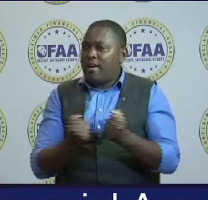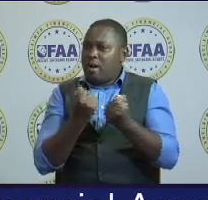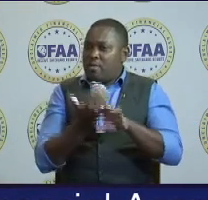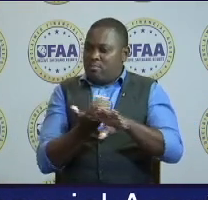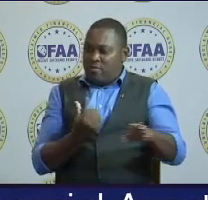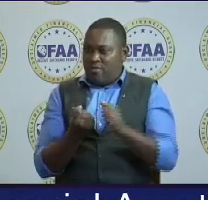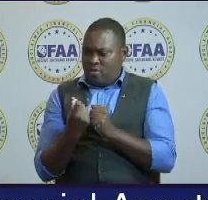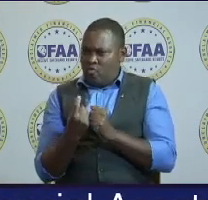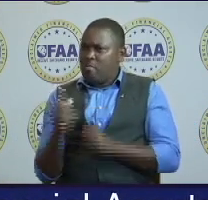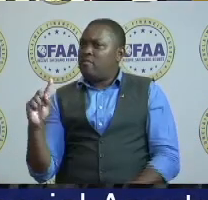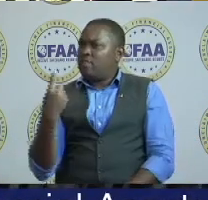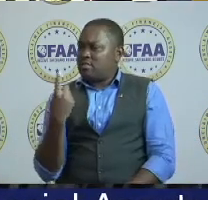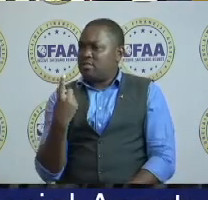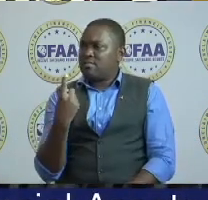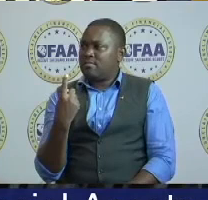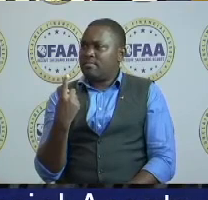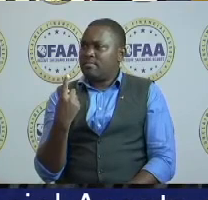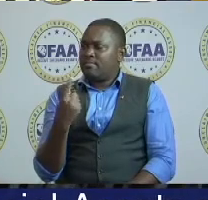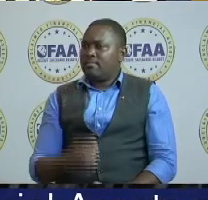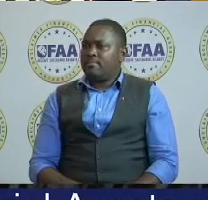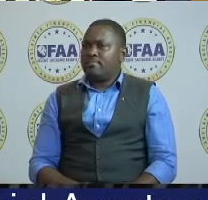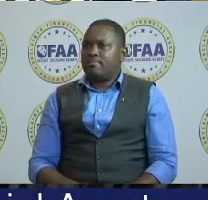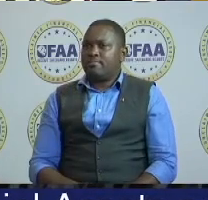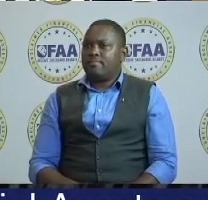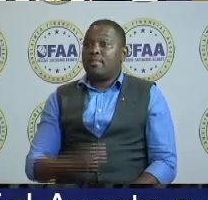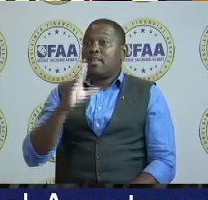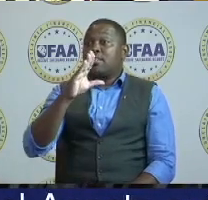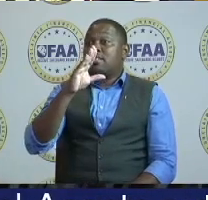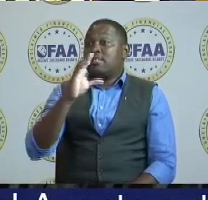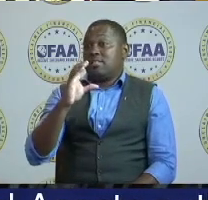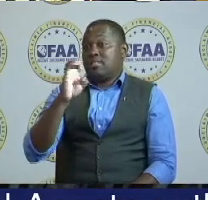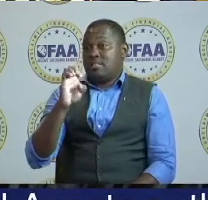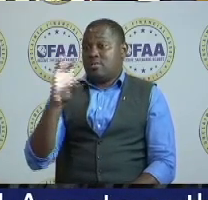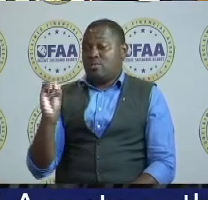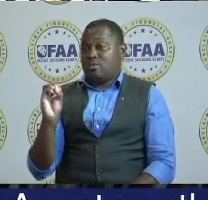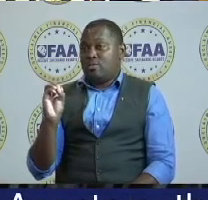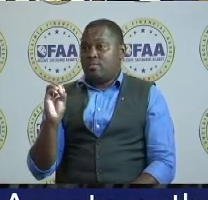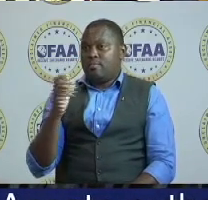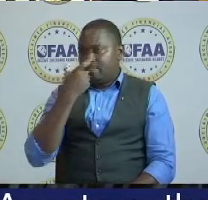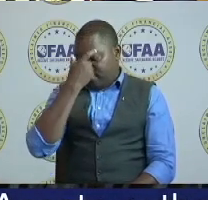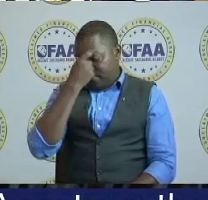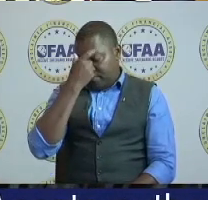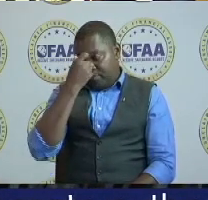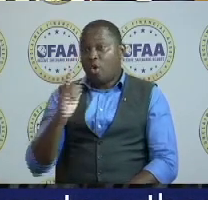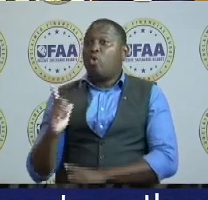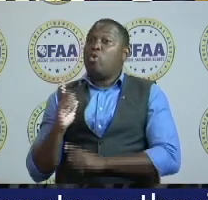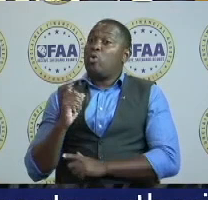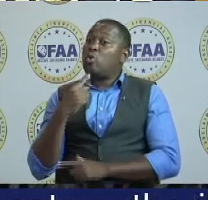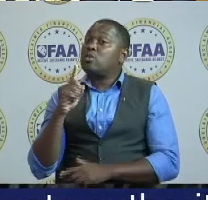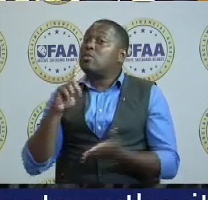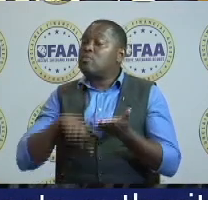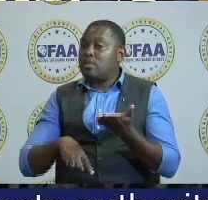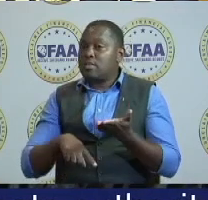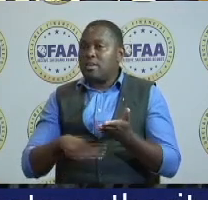know who would like to take that. Bwana CEO? Yes, I did allude to that. Yeah. The law prescribes that you file